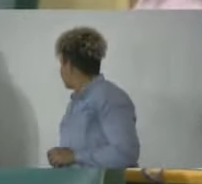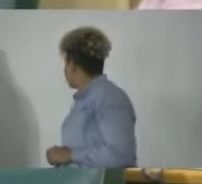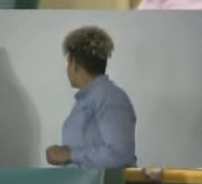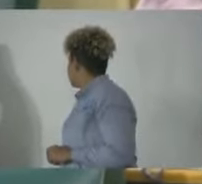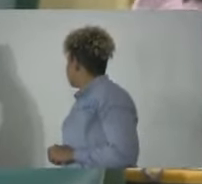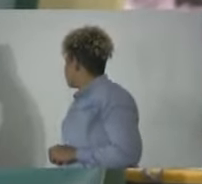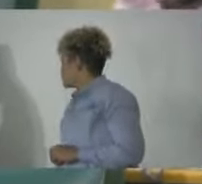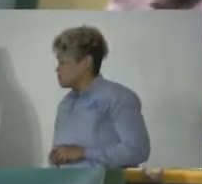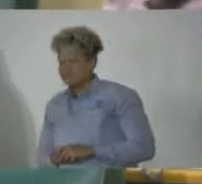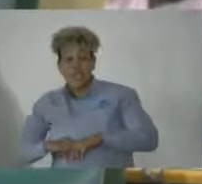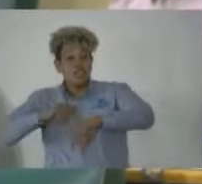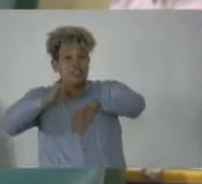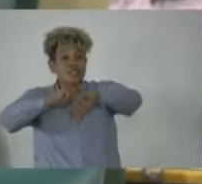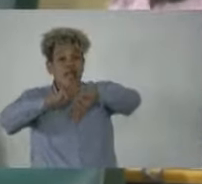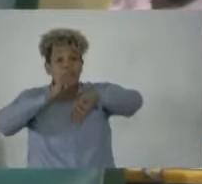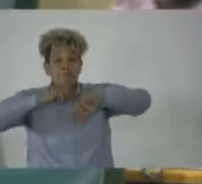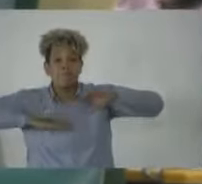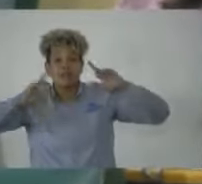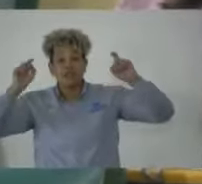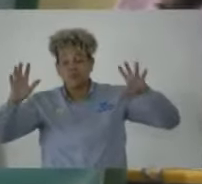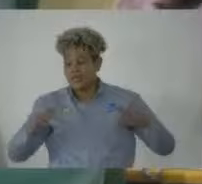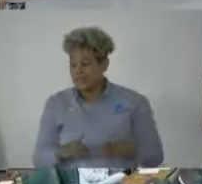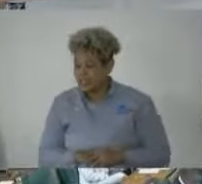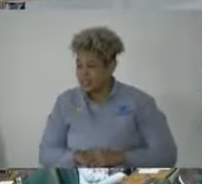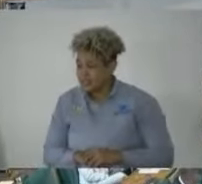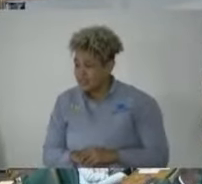there was a time, Madam Speaker,